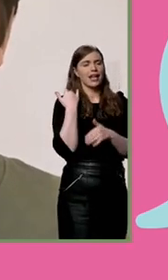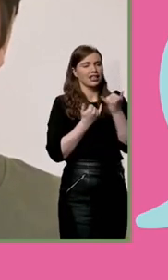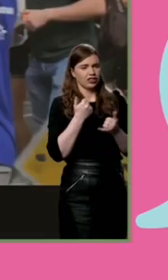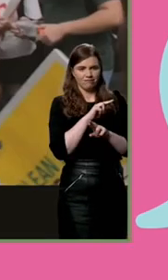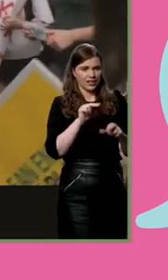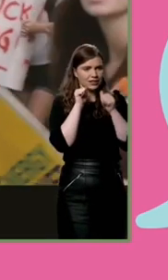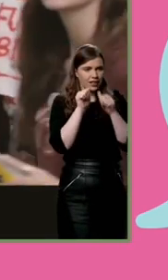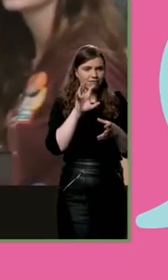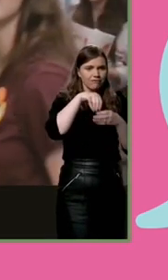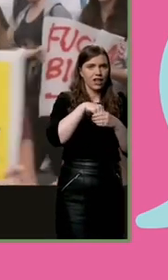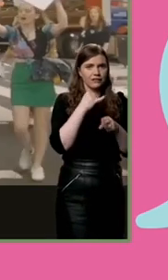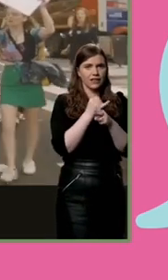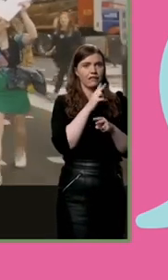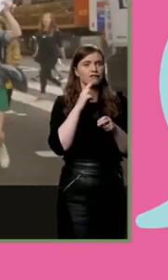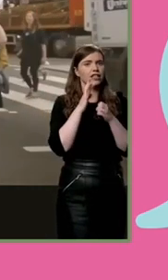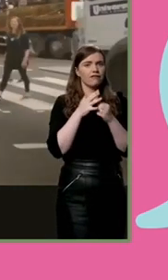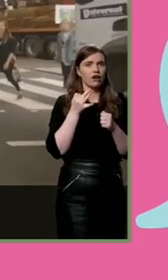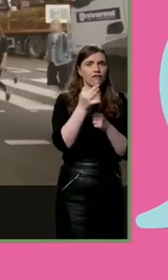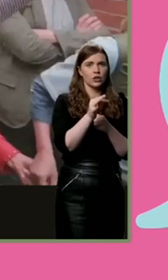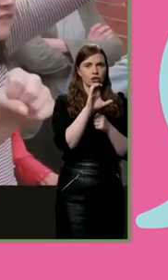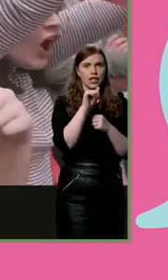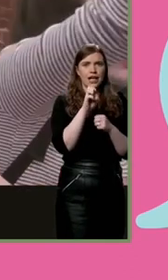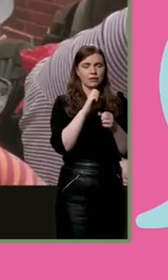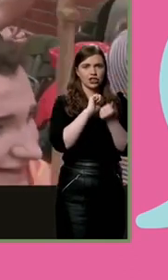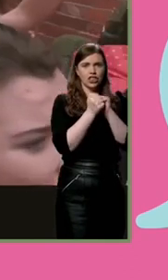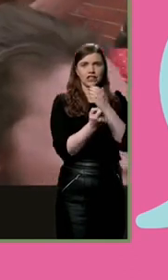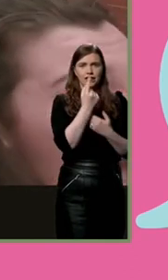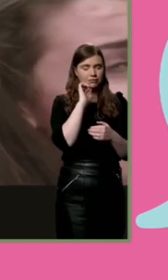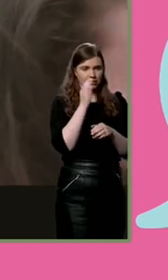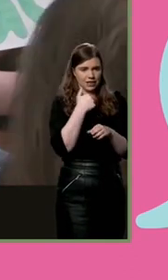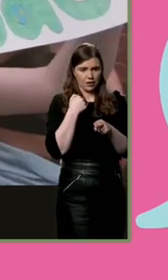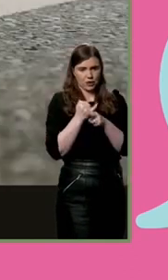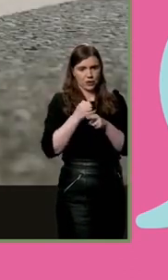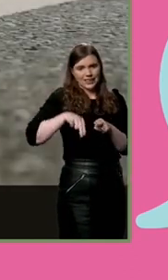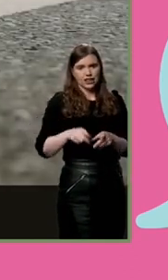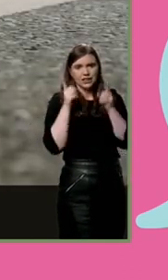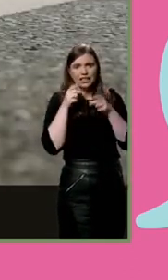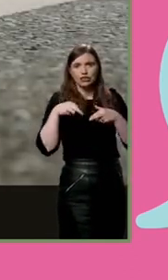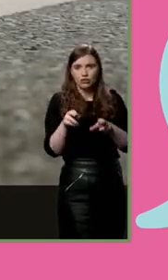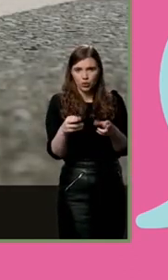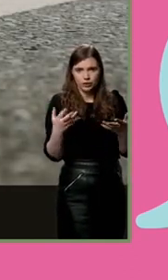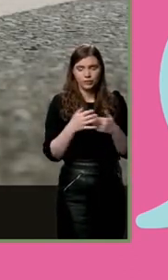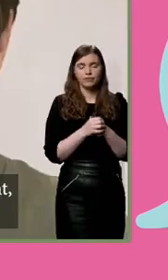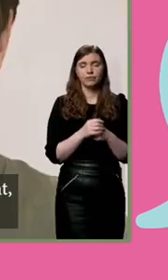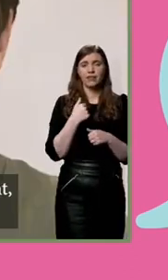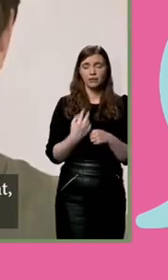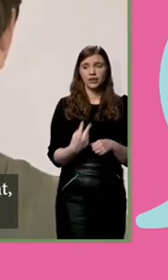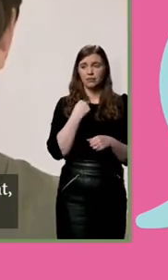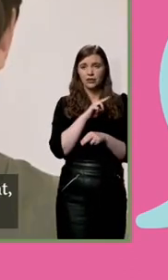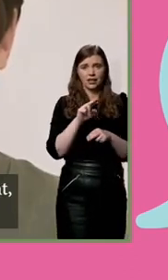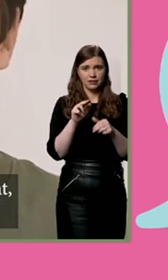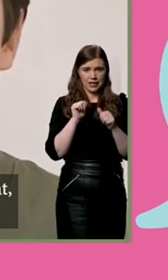us. Last year I was not able to march in the Friday for Future climate change events because our school was beside a dangerous road. I